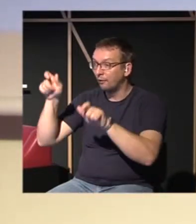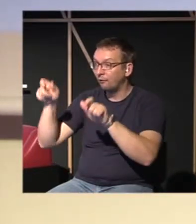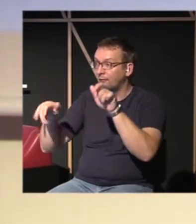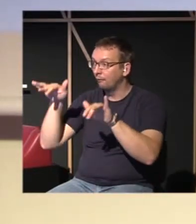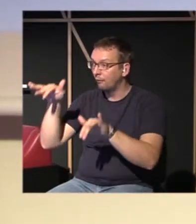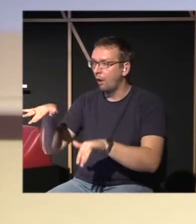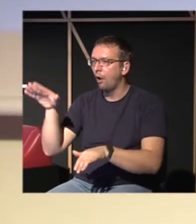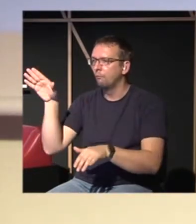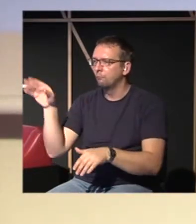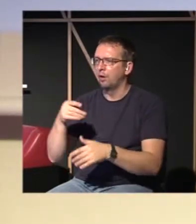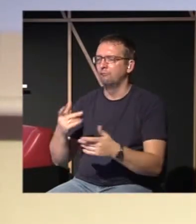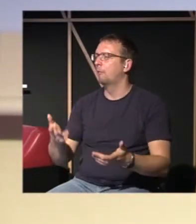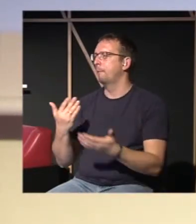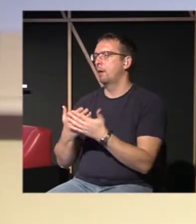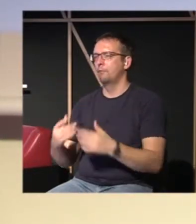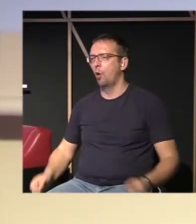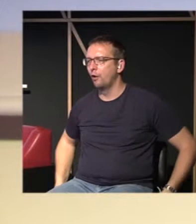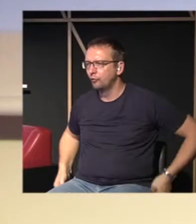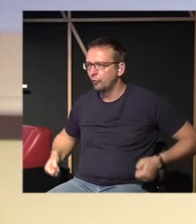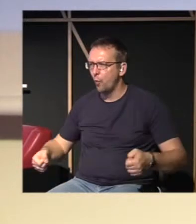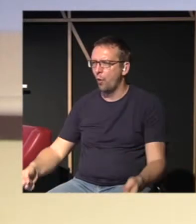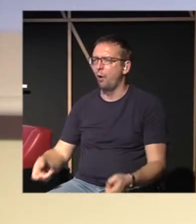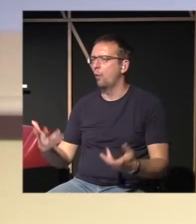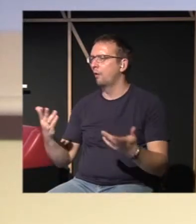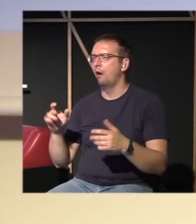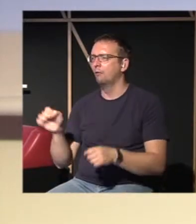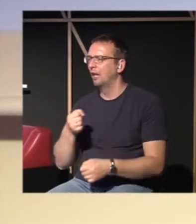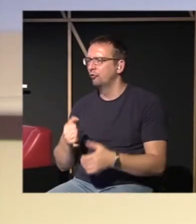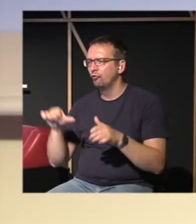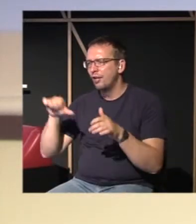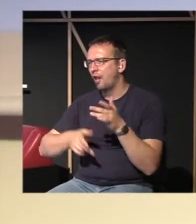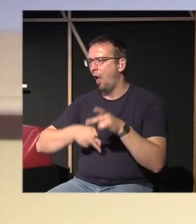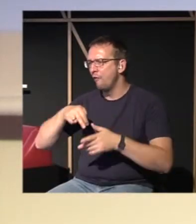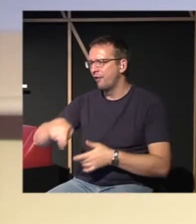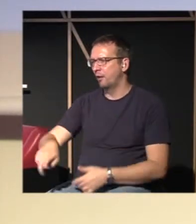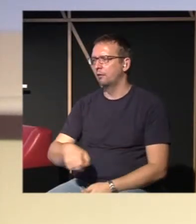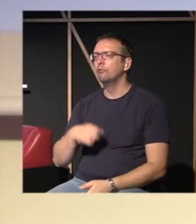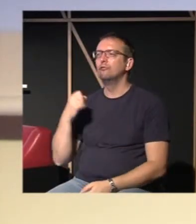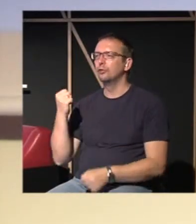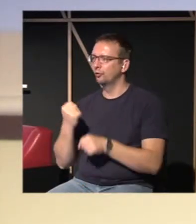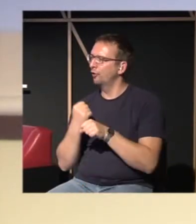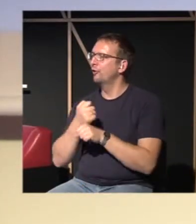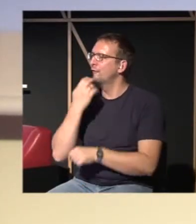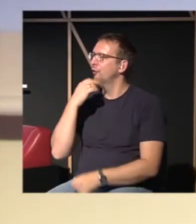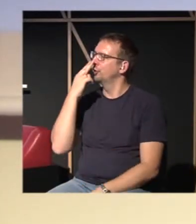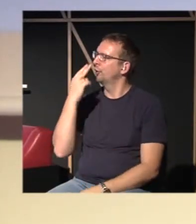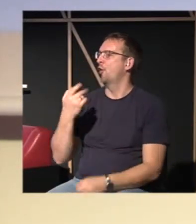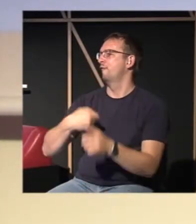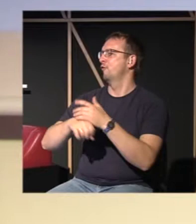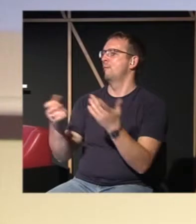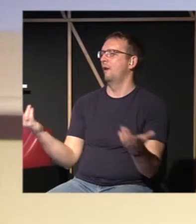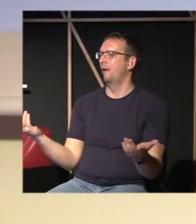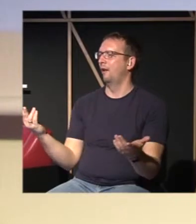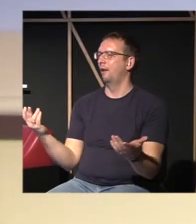that the clubs showed their interest in involving more disabled people to the stadium. And if we talk about the Premier